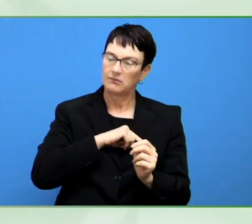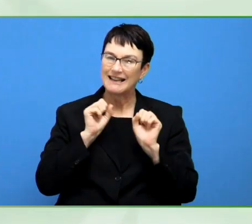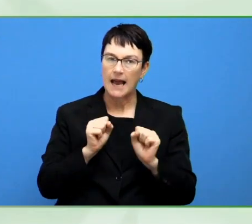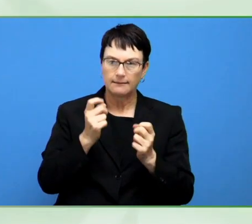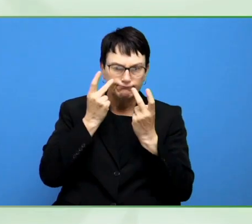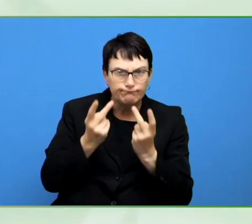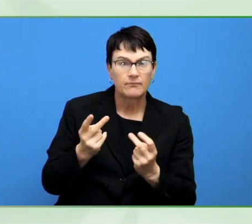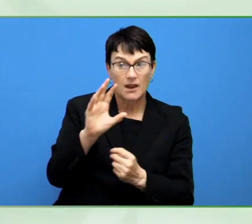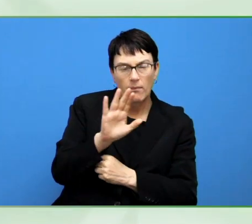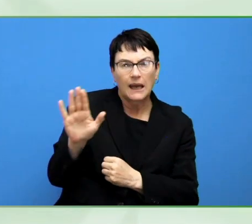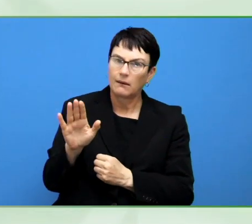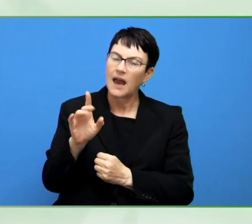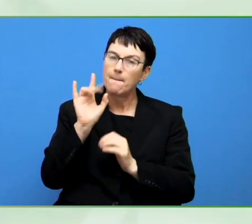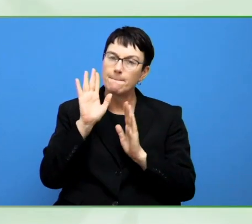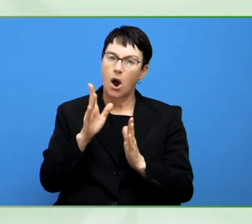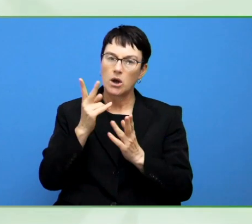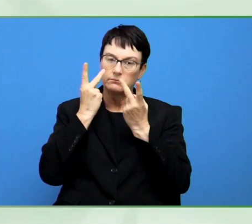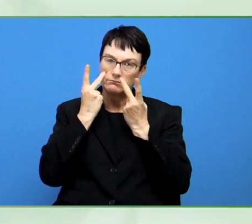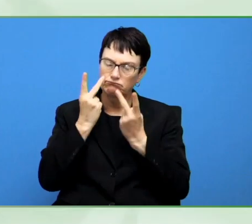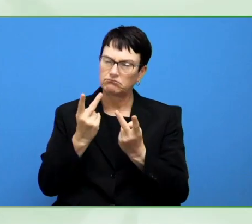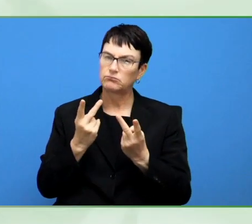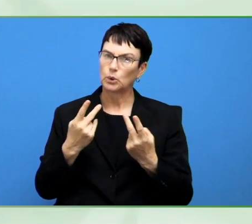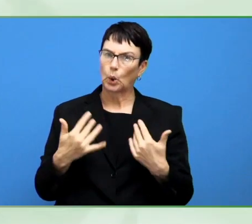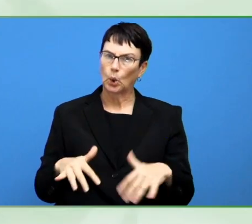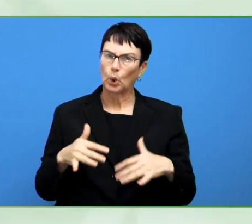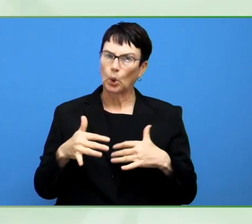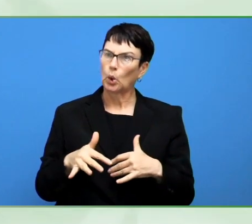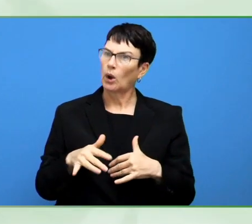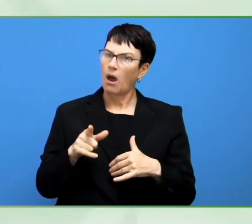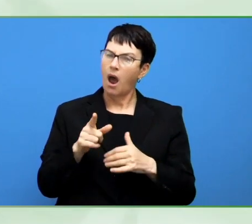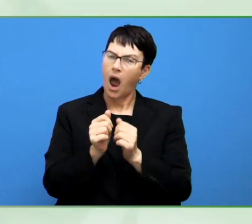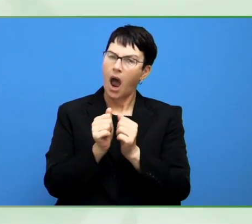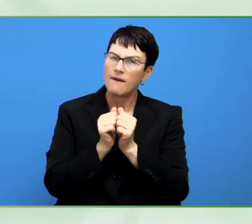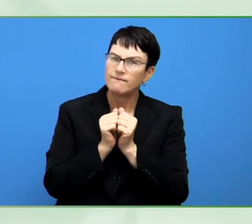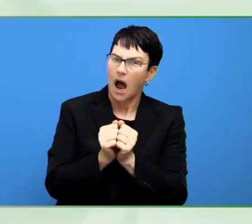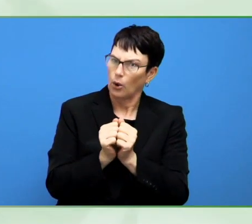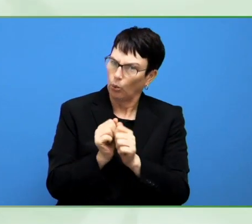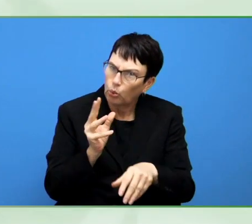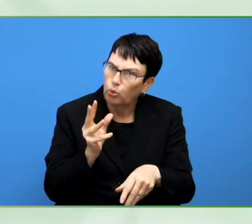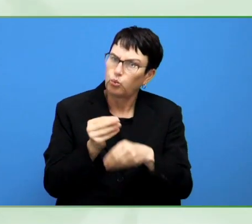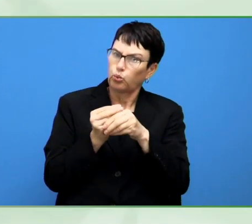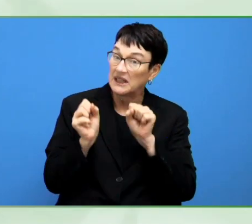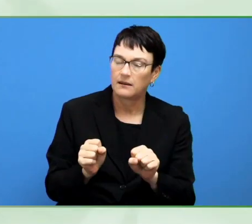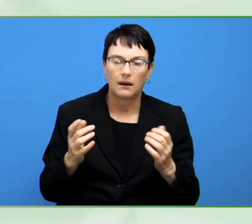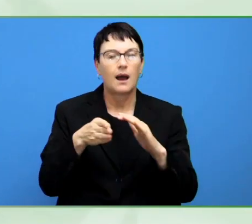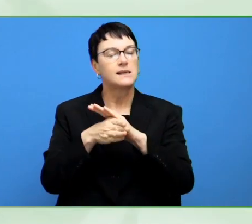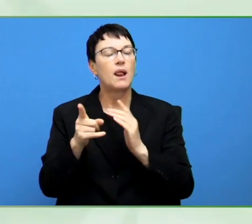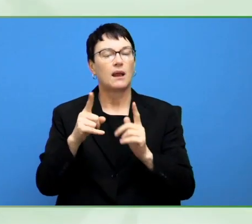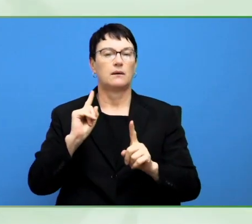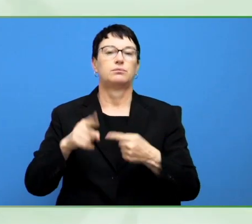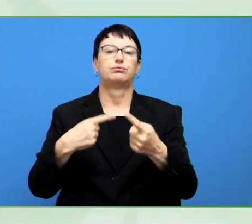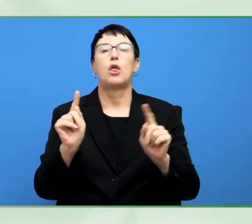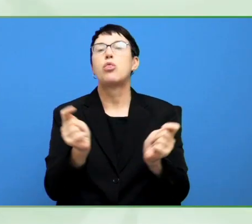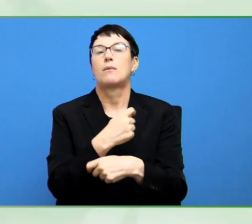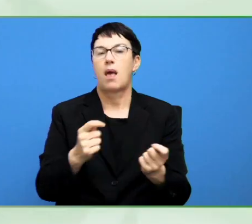as an added value of our employees, then accessibility and all the budget that we adjust